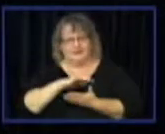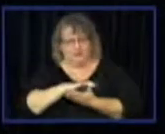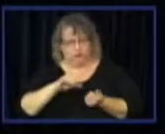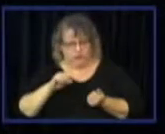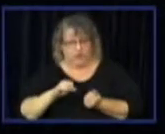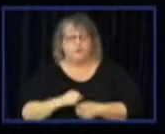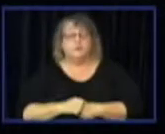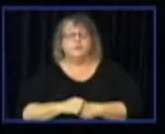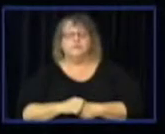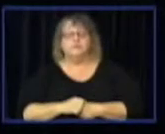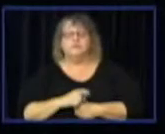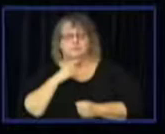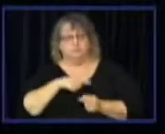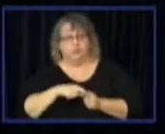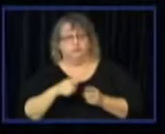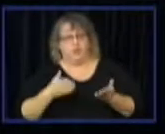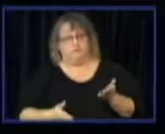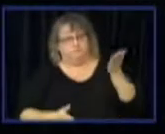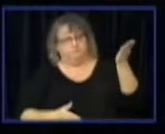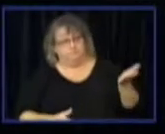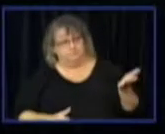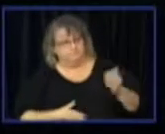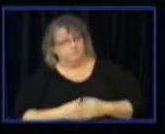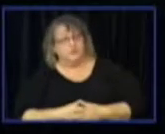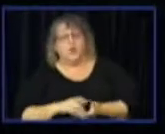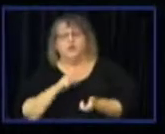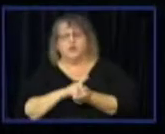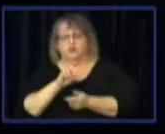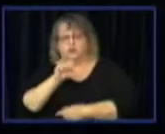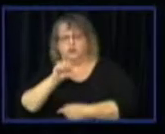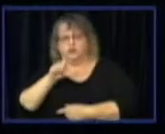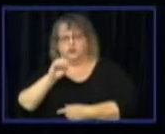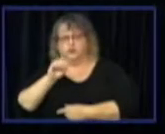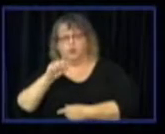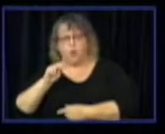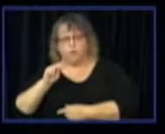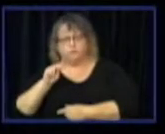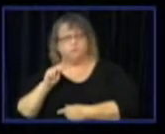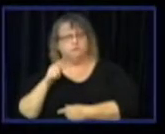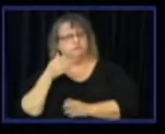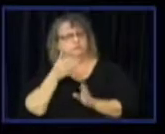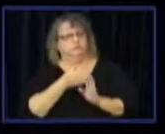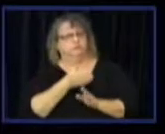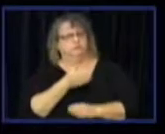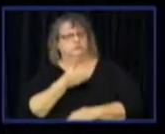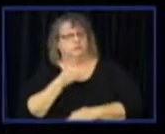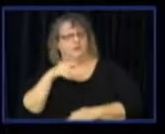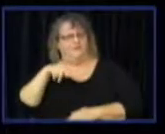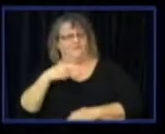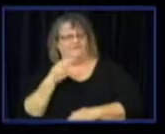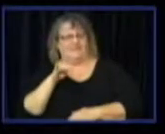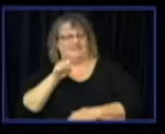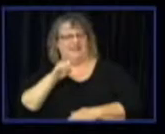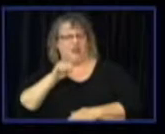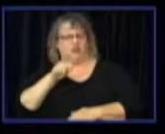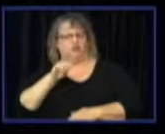dive right in with our special guests here. Dr. Sloan, you are a